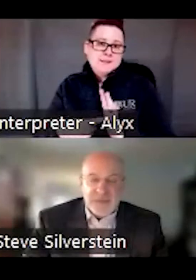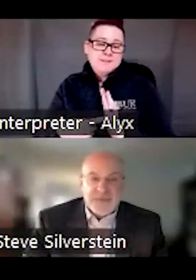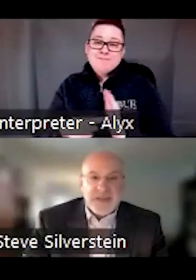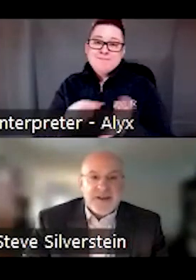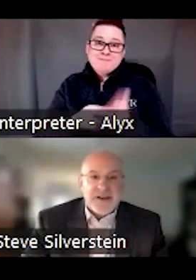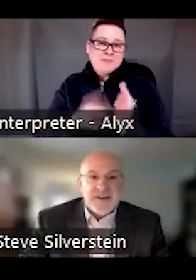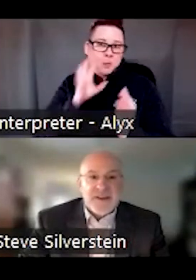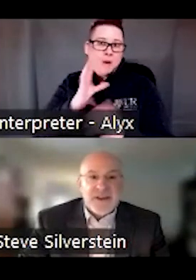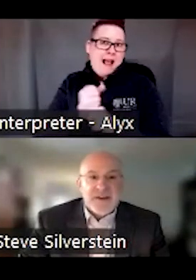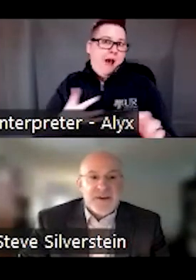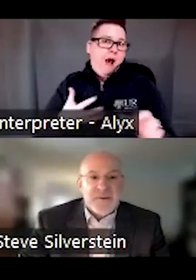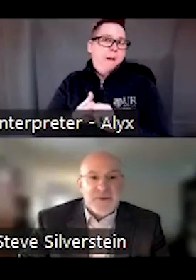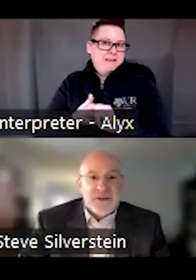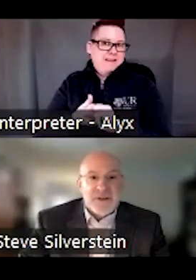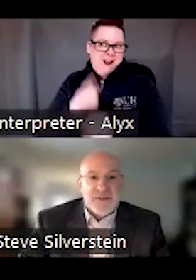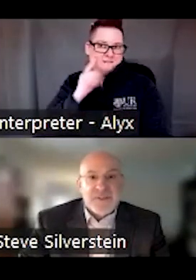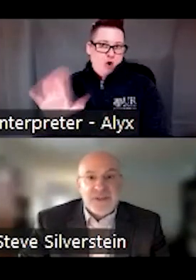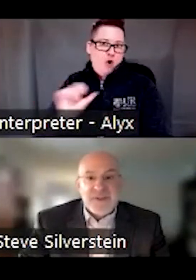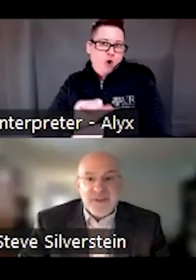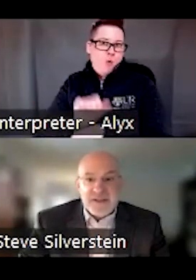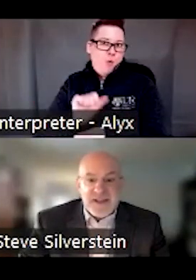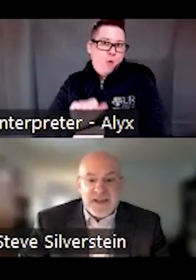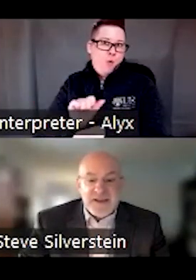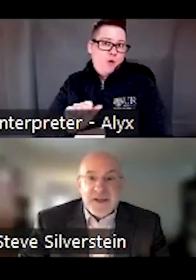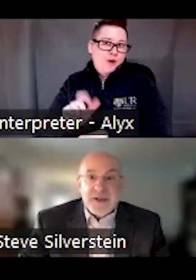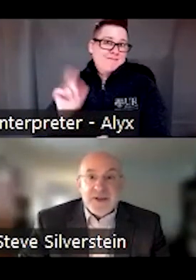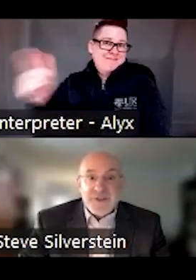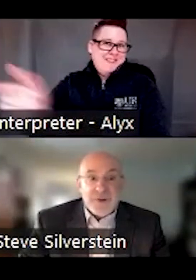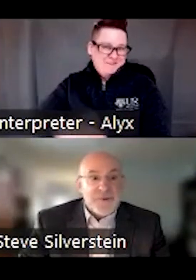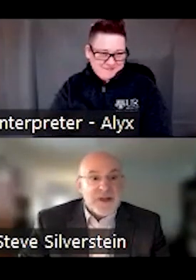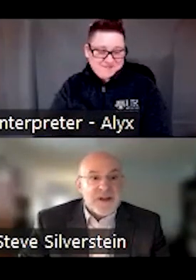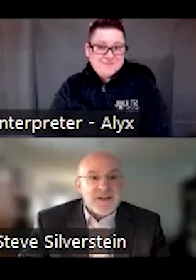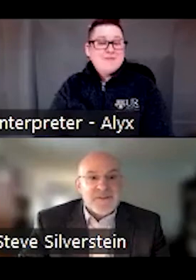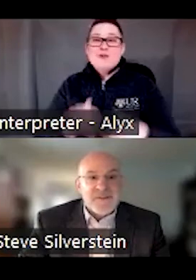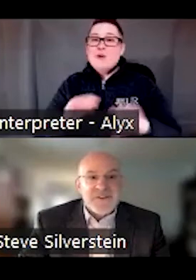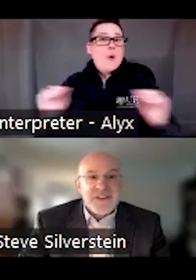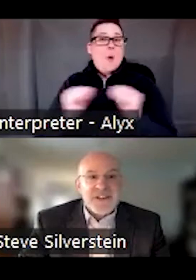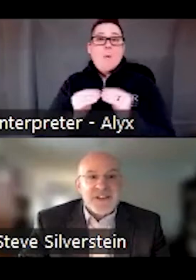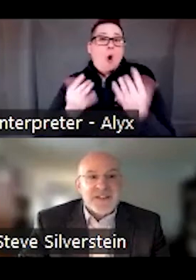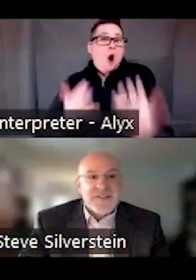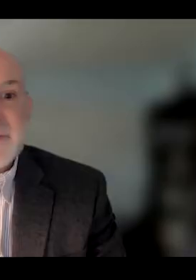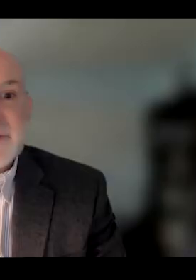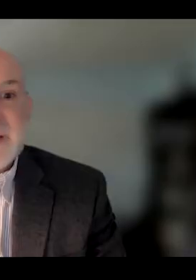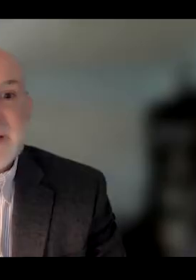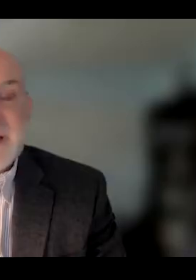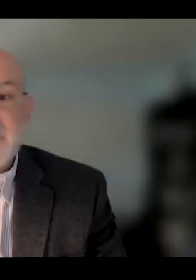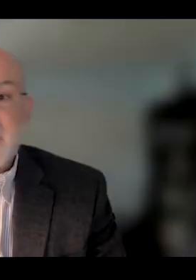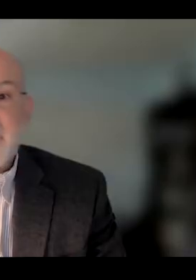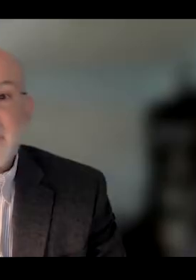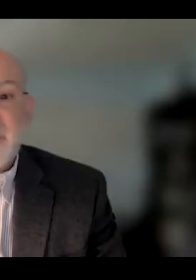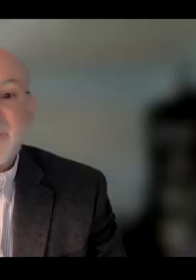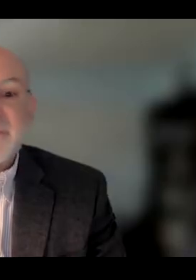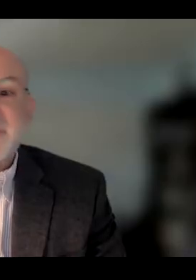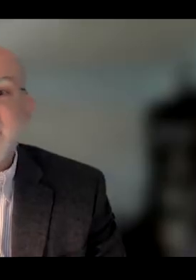an update on that work and what's led up to that today. So without any further delays, I'd like to introduce Aileen Aldalur,